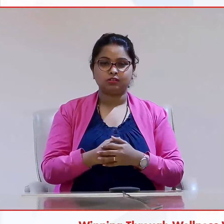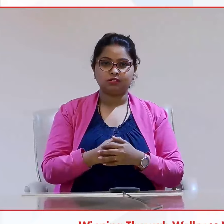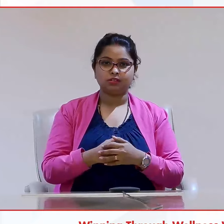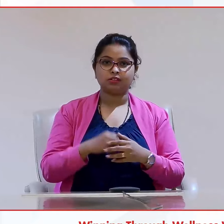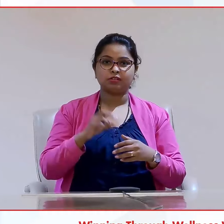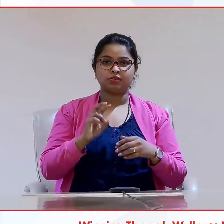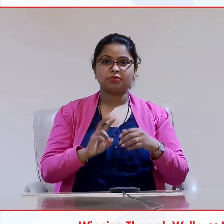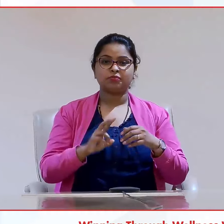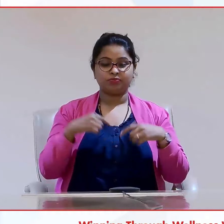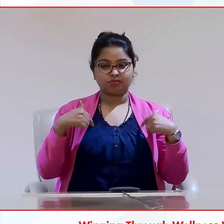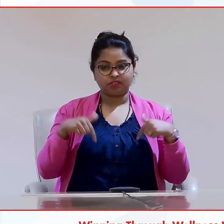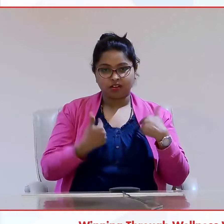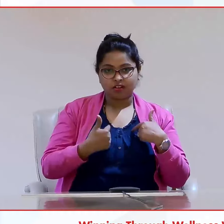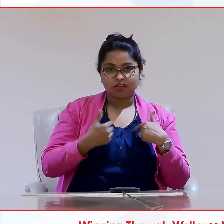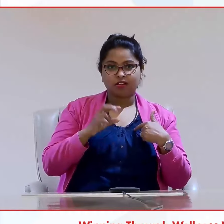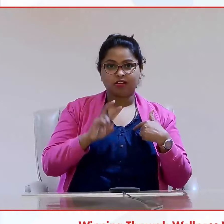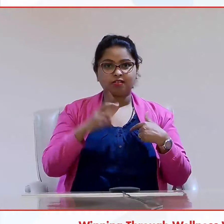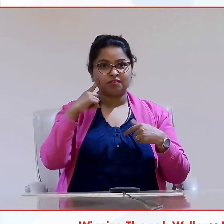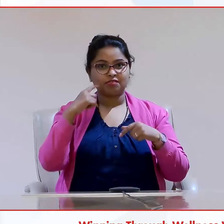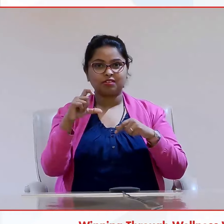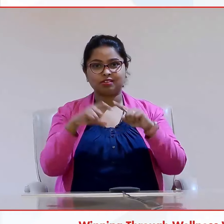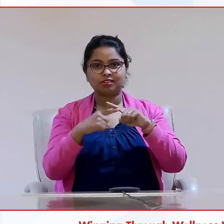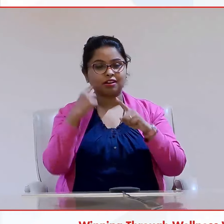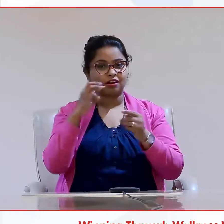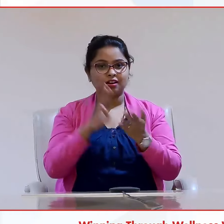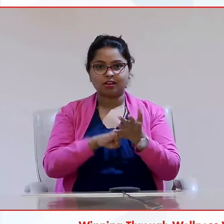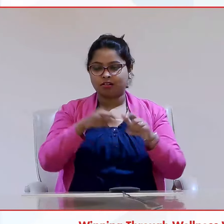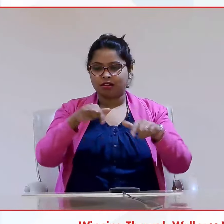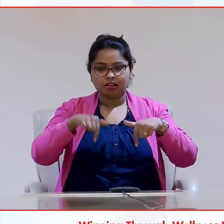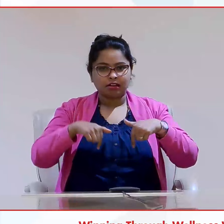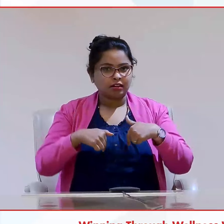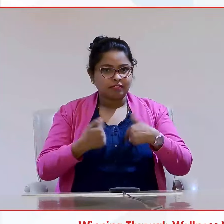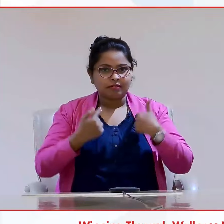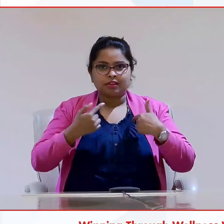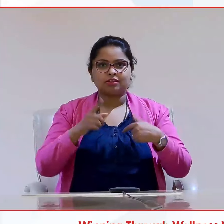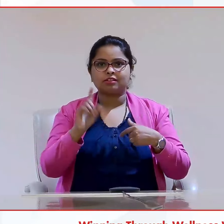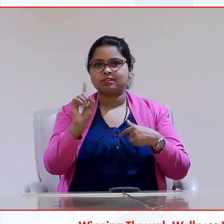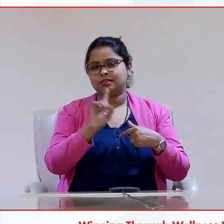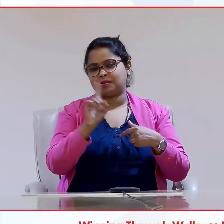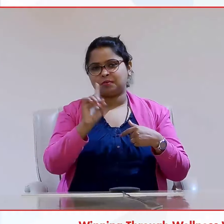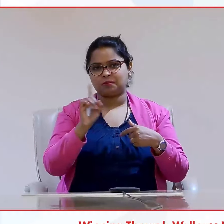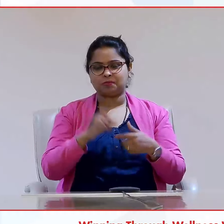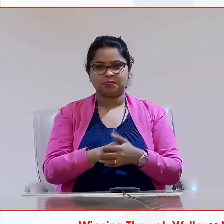our circumstances. Agar hame victim jaisa lagne lagta hai, then we become bitter in life.